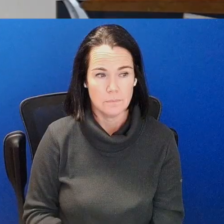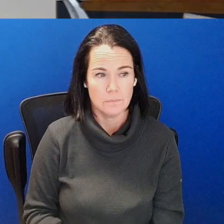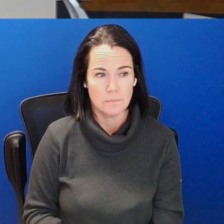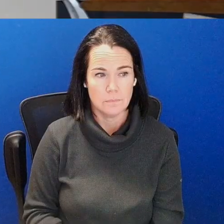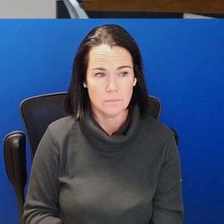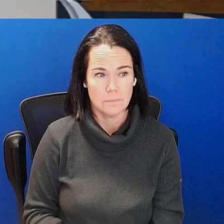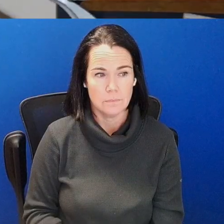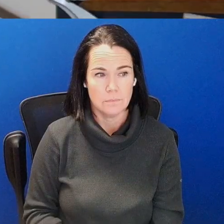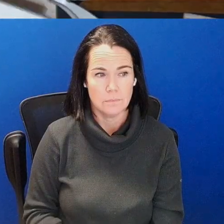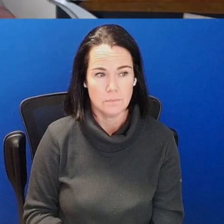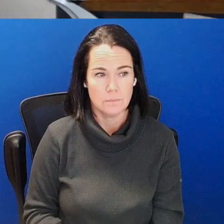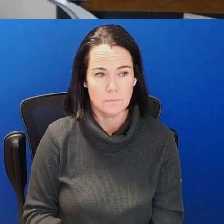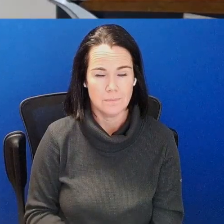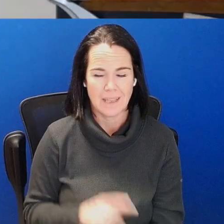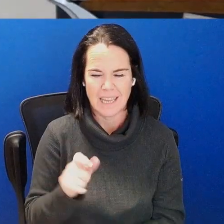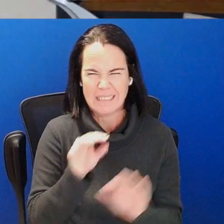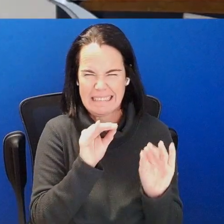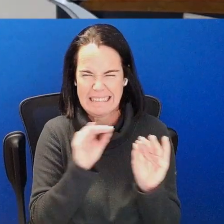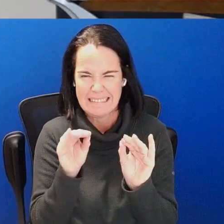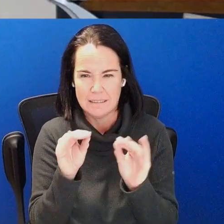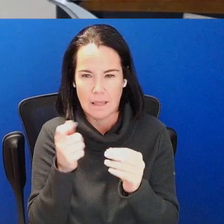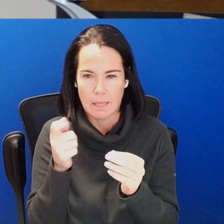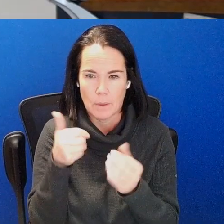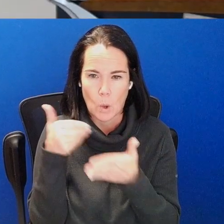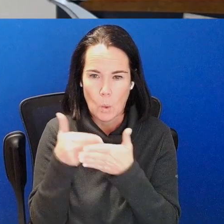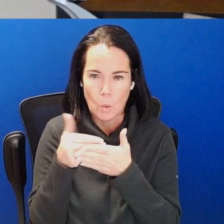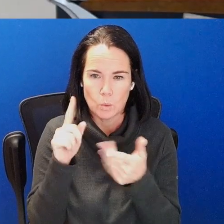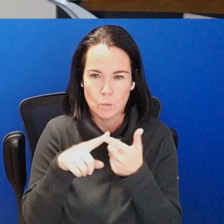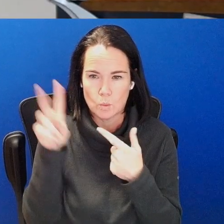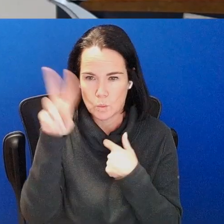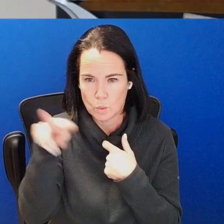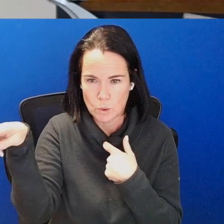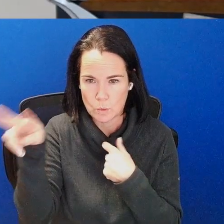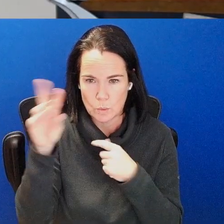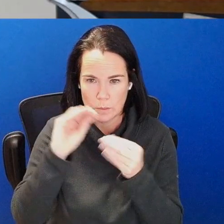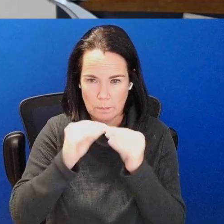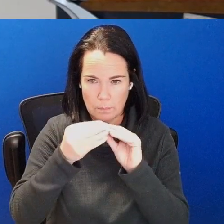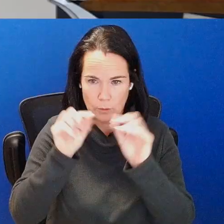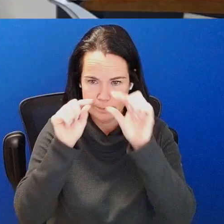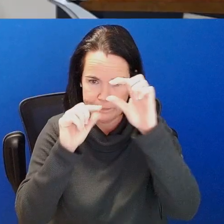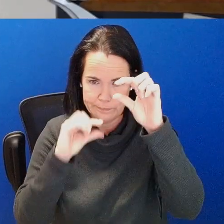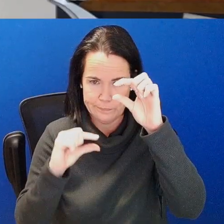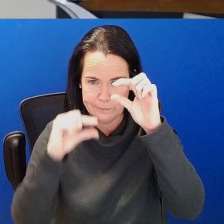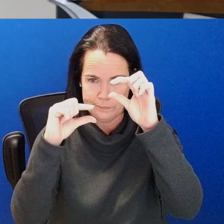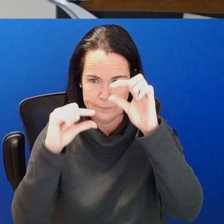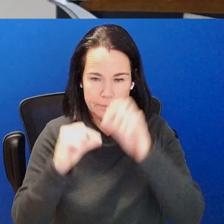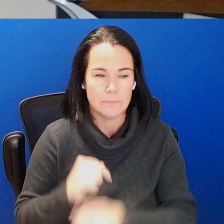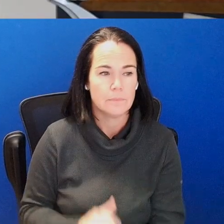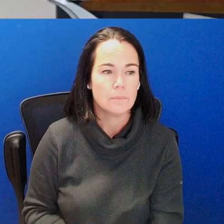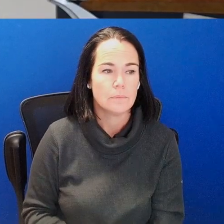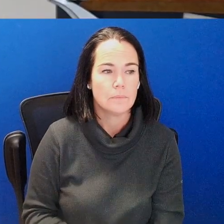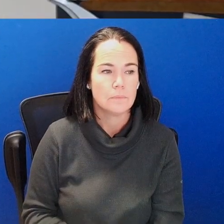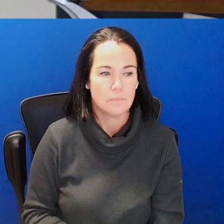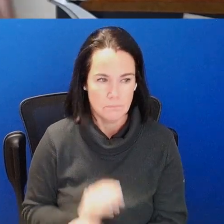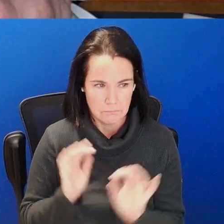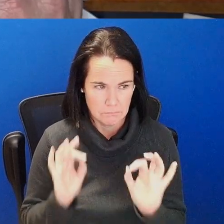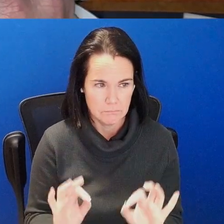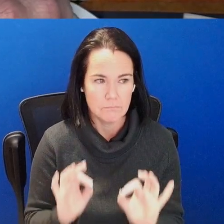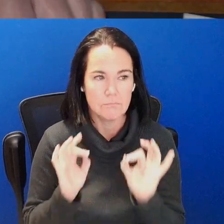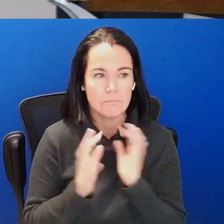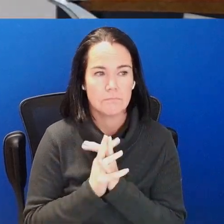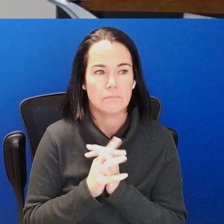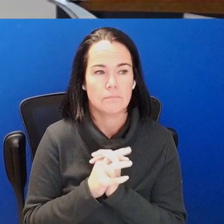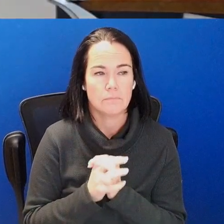I need to move that a little bit closer to 22. There we go. All right, there's